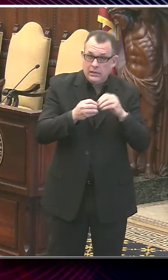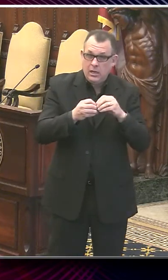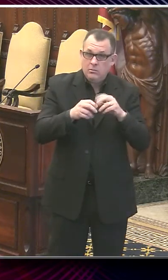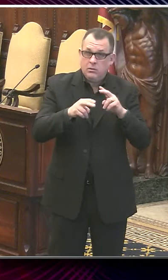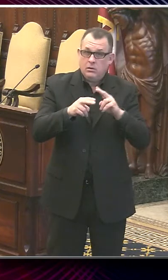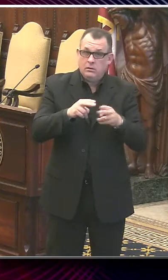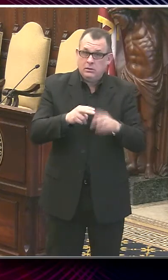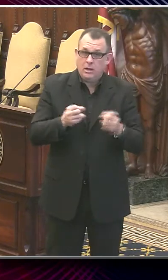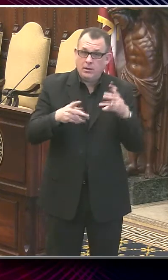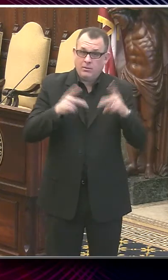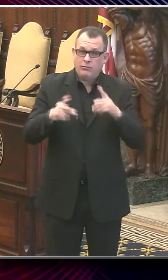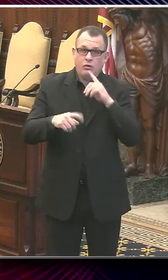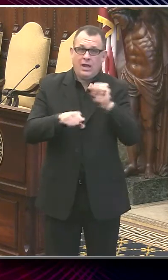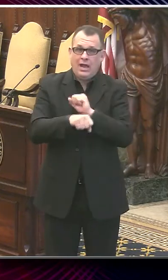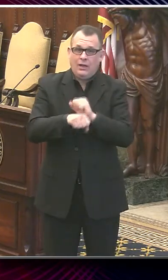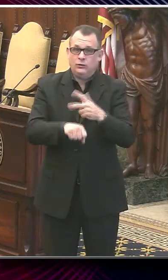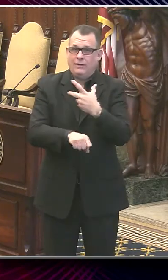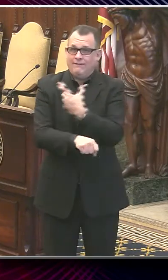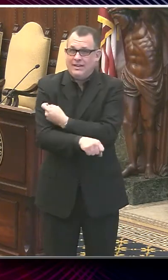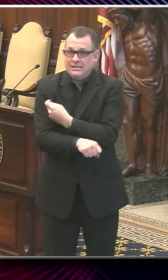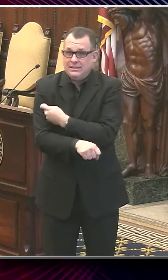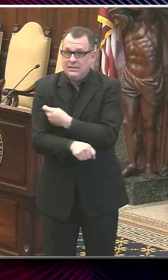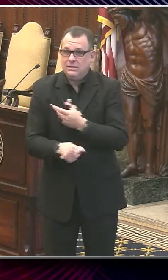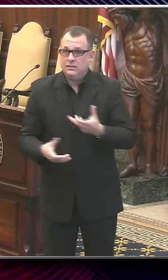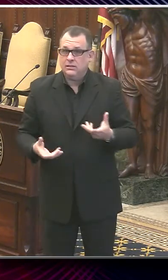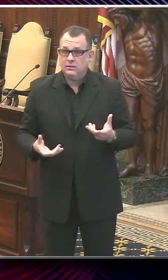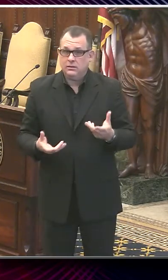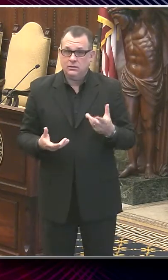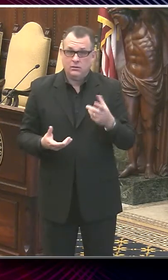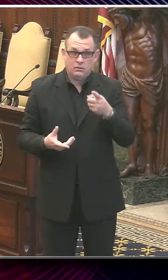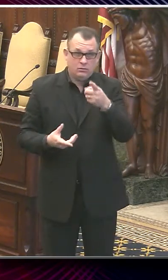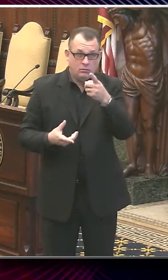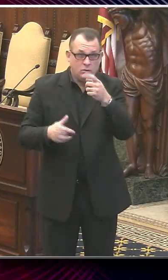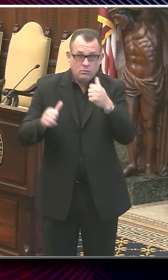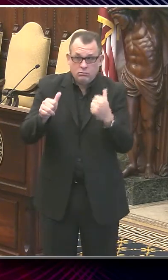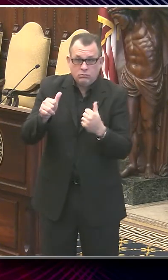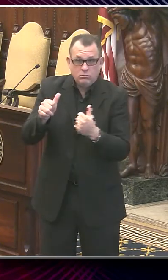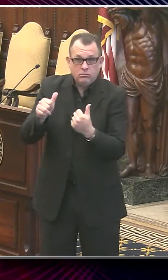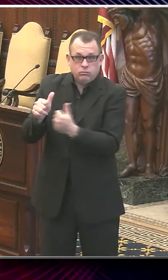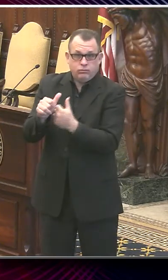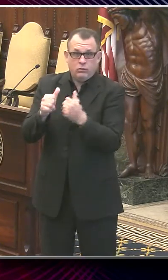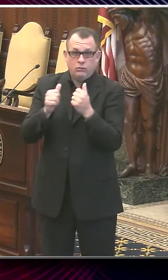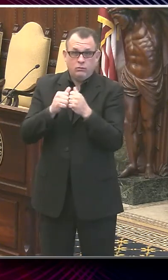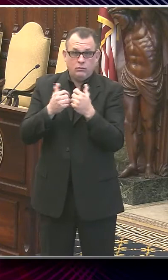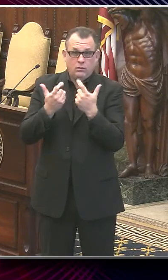actually getting vaccinated? Or are you making up for that with other providers?